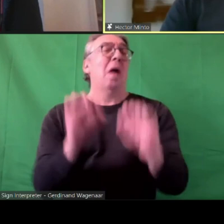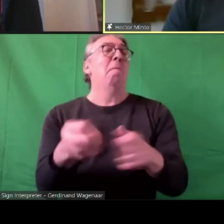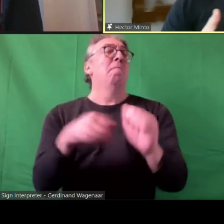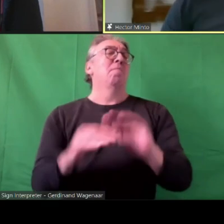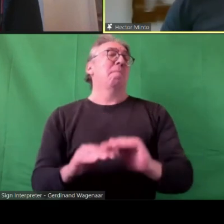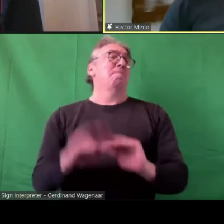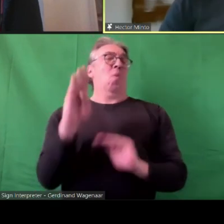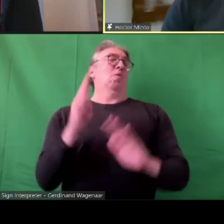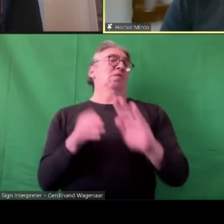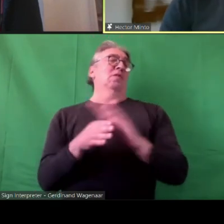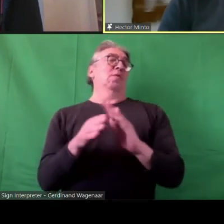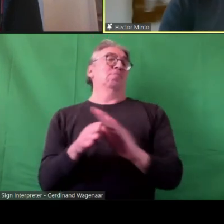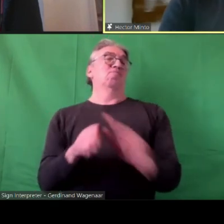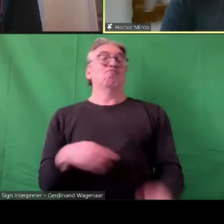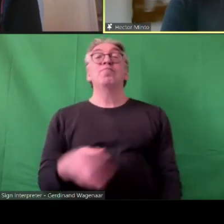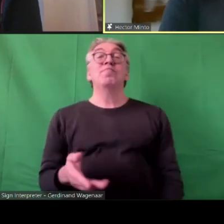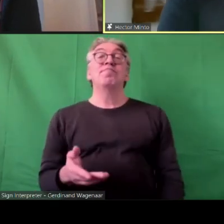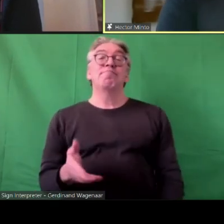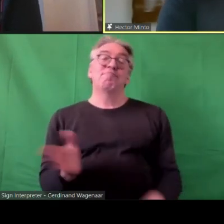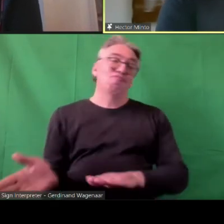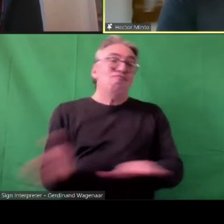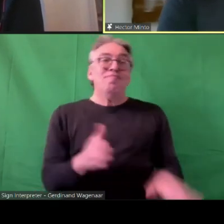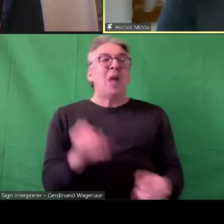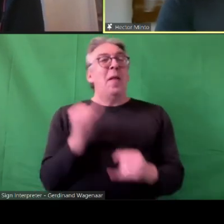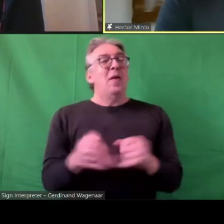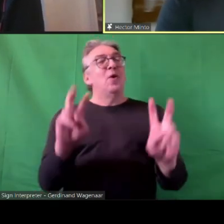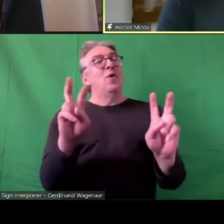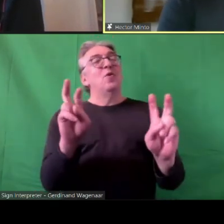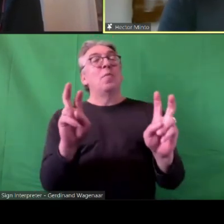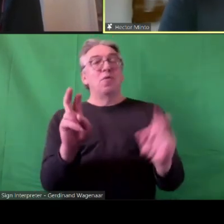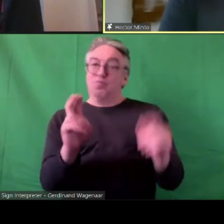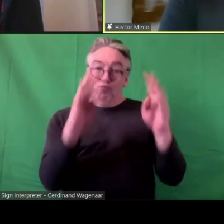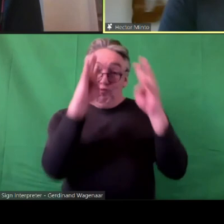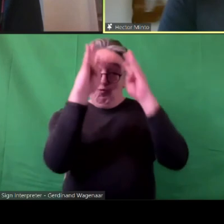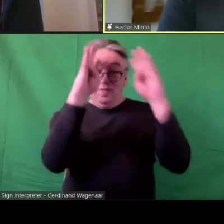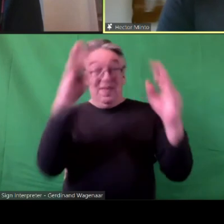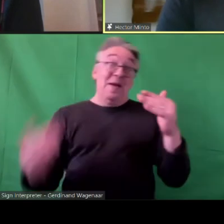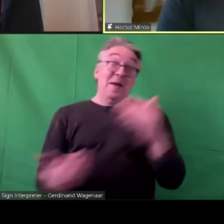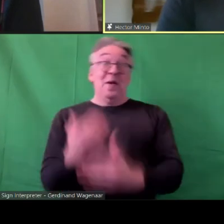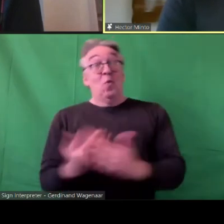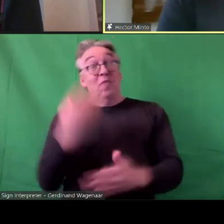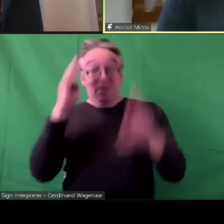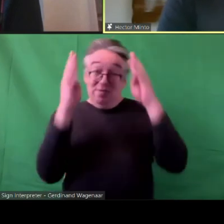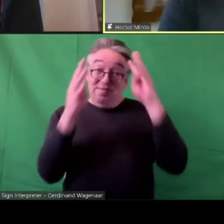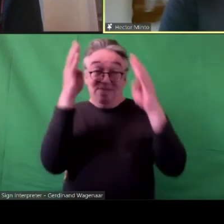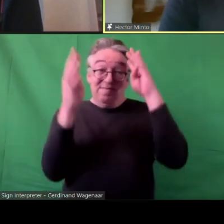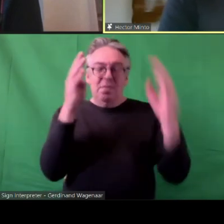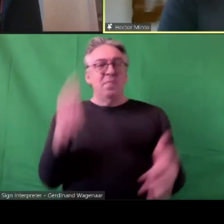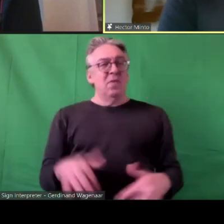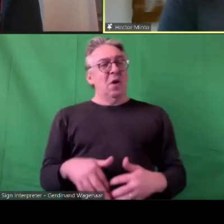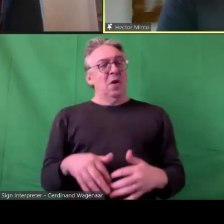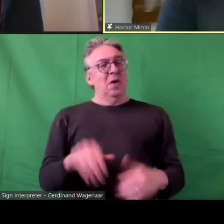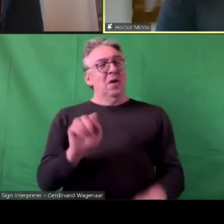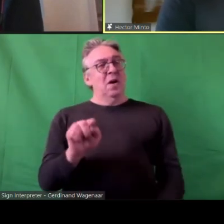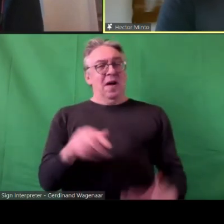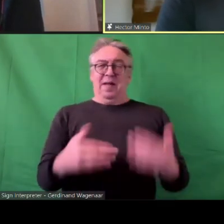which is innovation. I was listening to Vashkar talk about this. How can people with disabilities get jobs